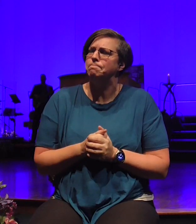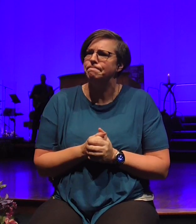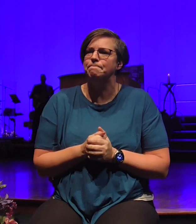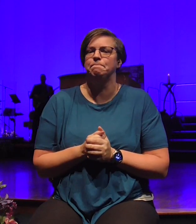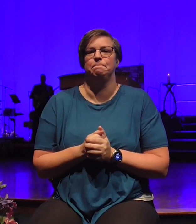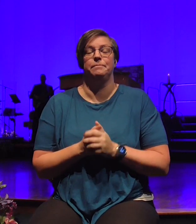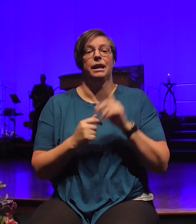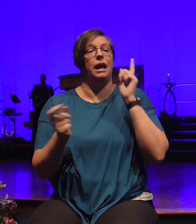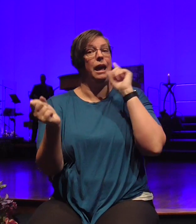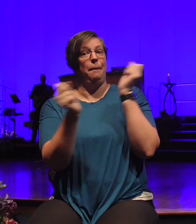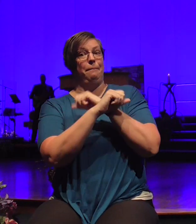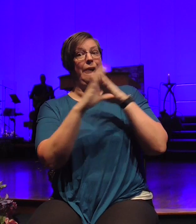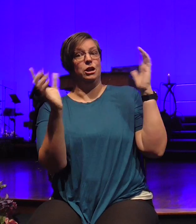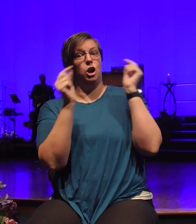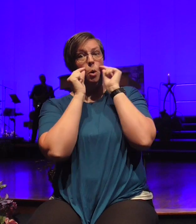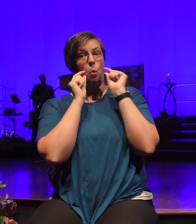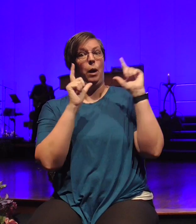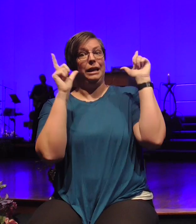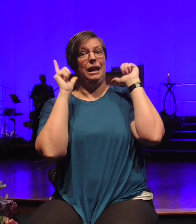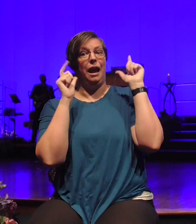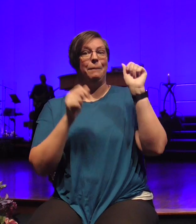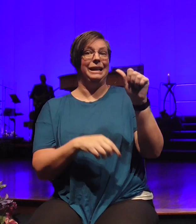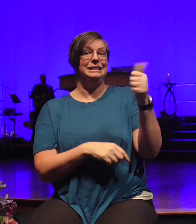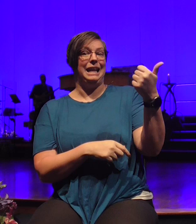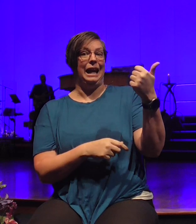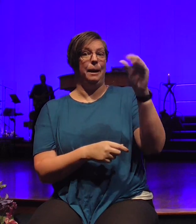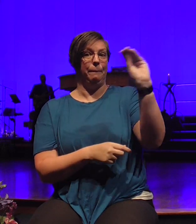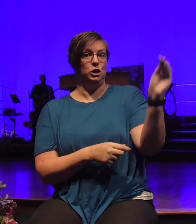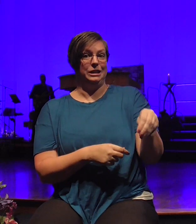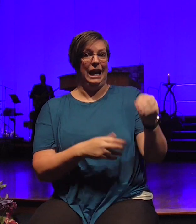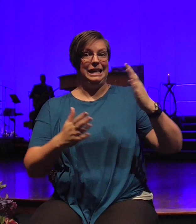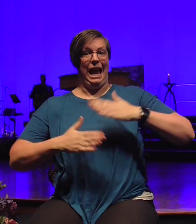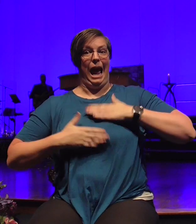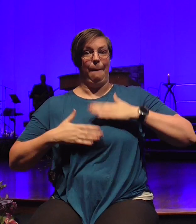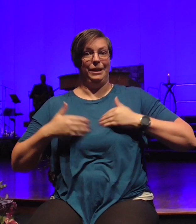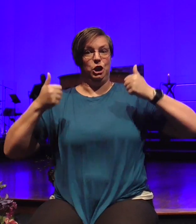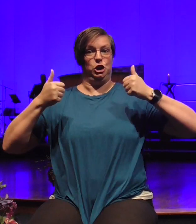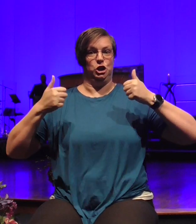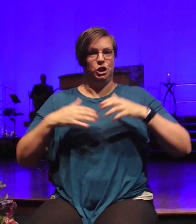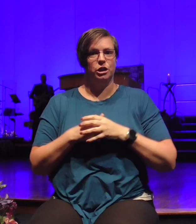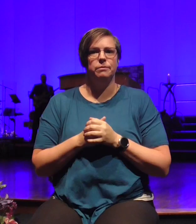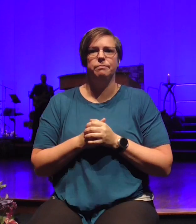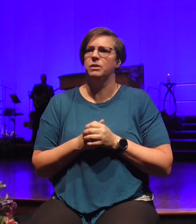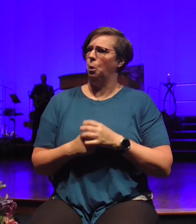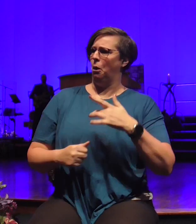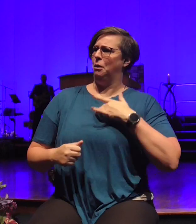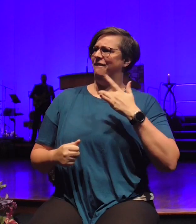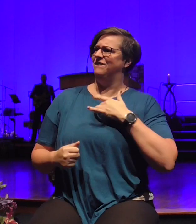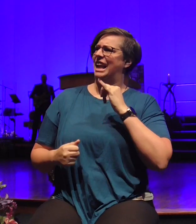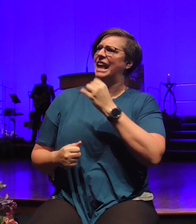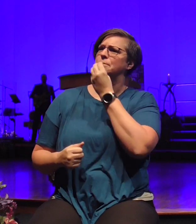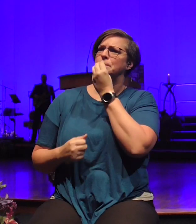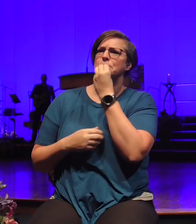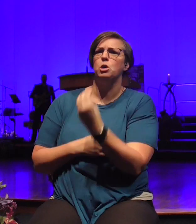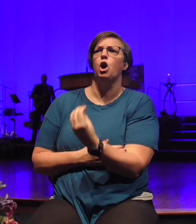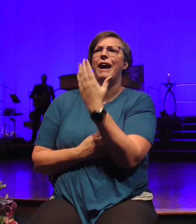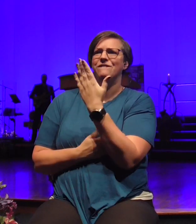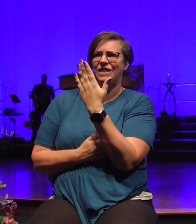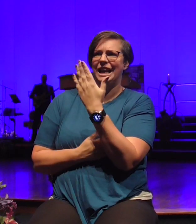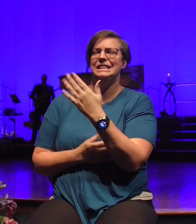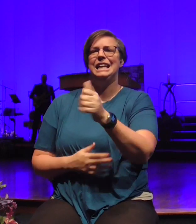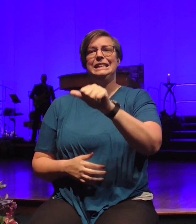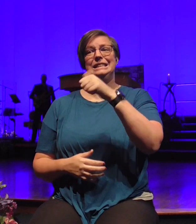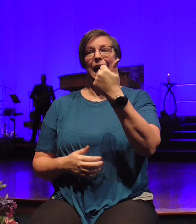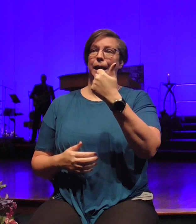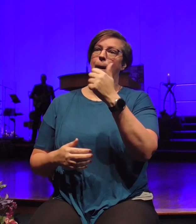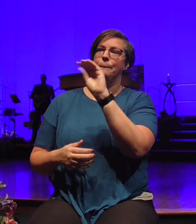Imagine waking up 10% happier. What would it feel like to eat breakfast 10%